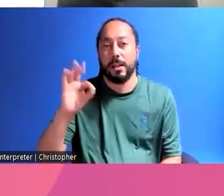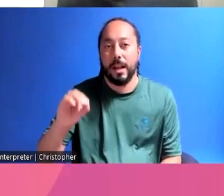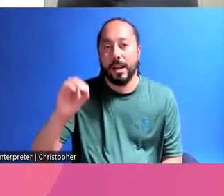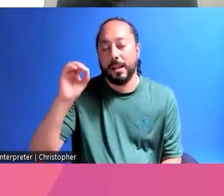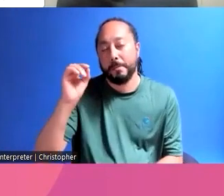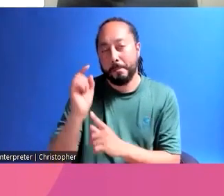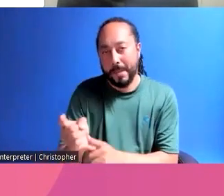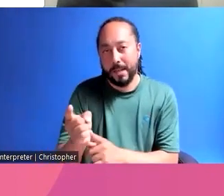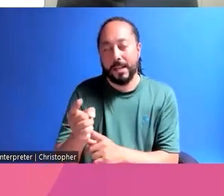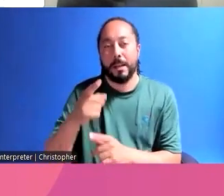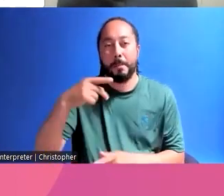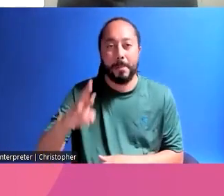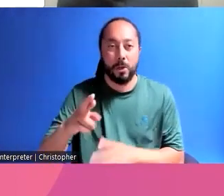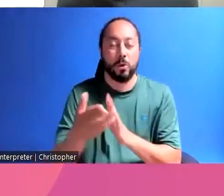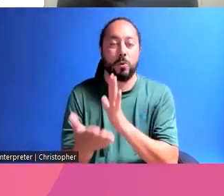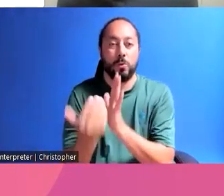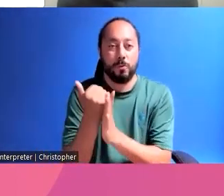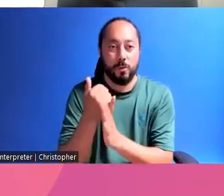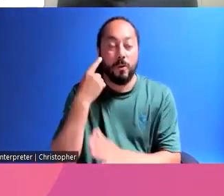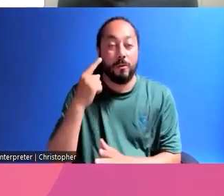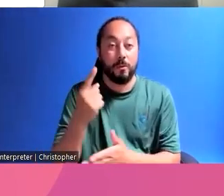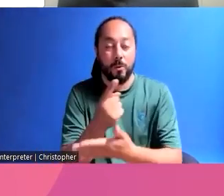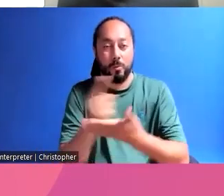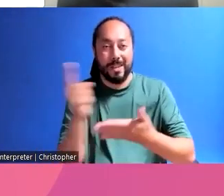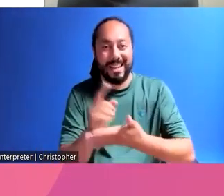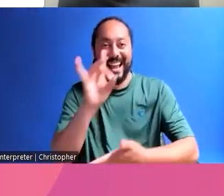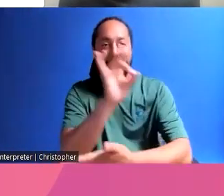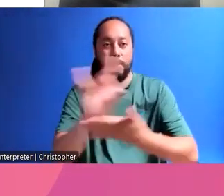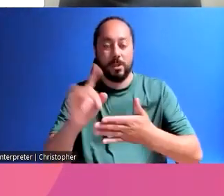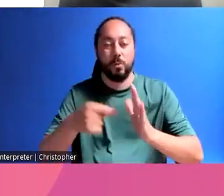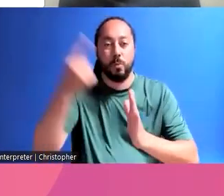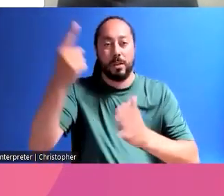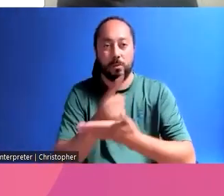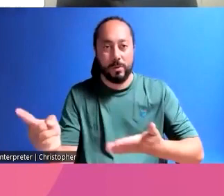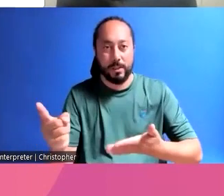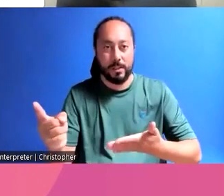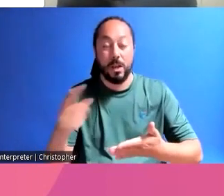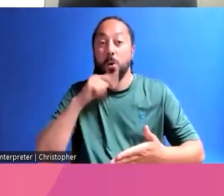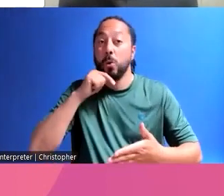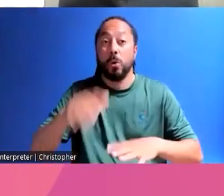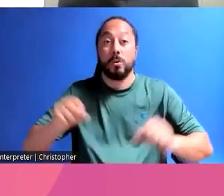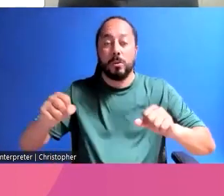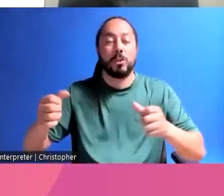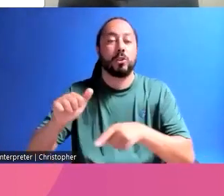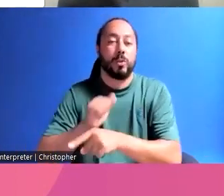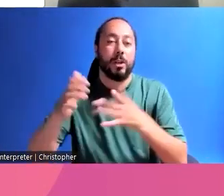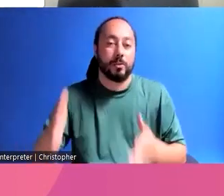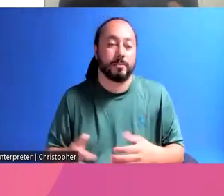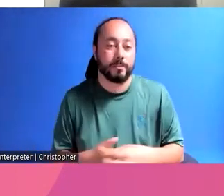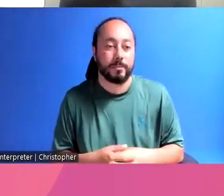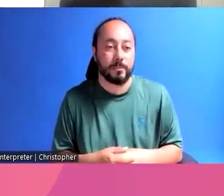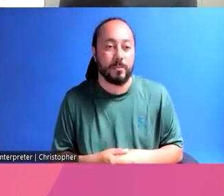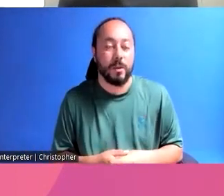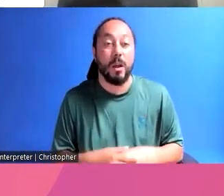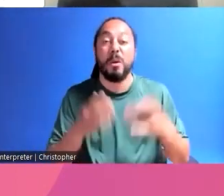group session once a week for 8 weeks that was facilitated by a trained nurse. And in the free-flowing one, it